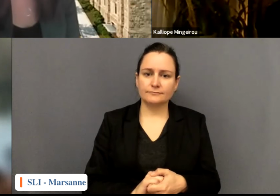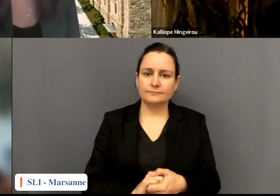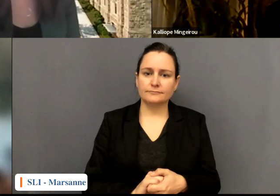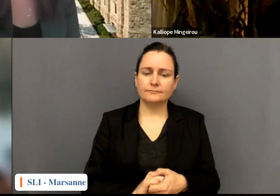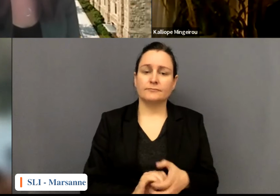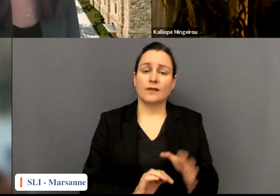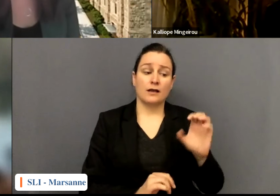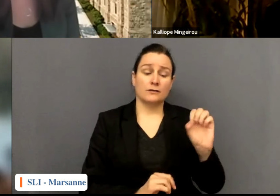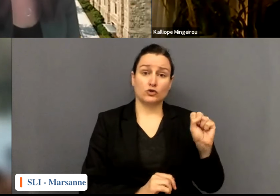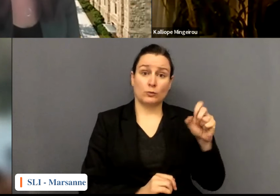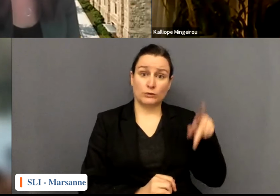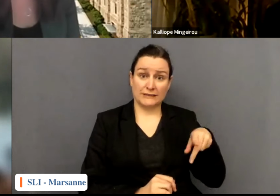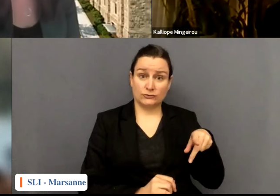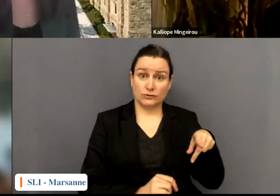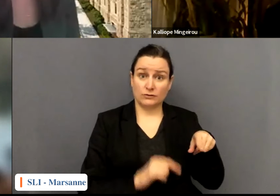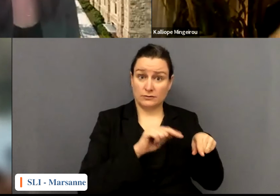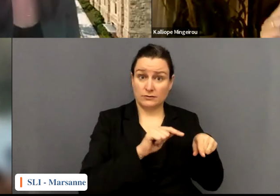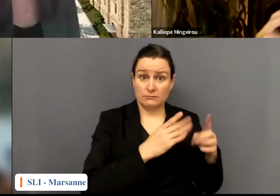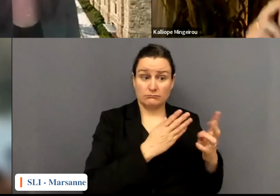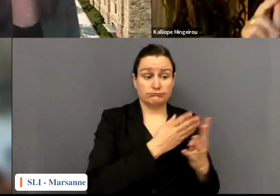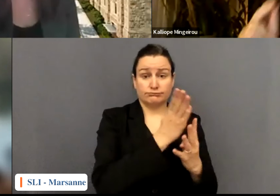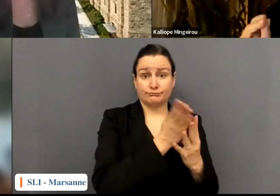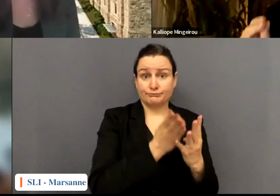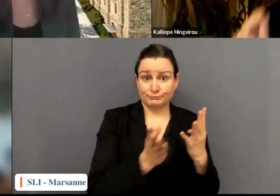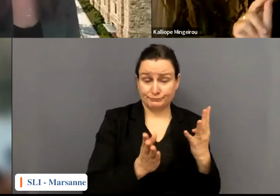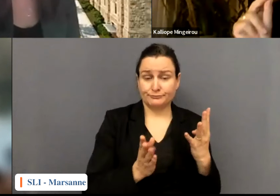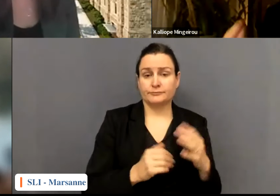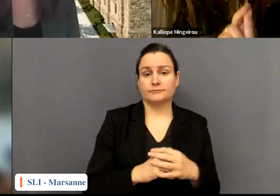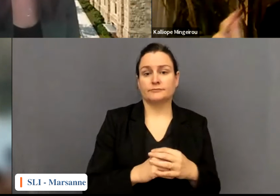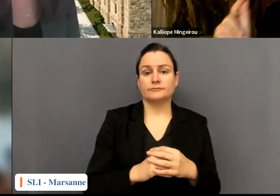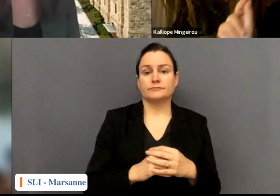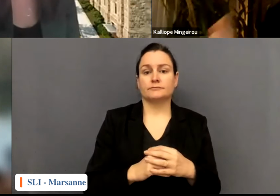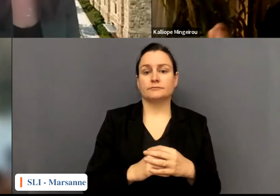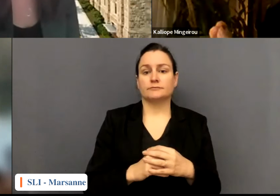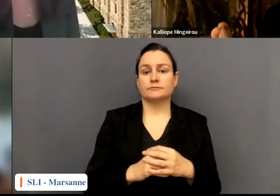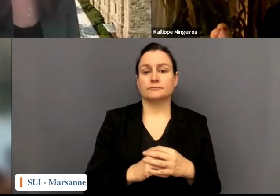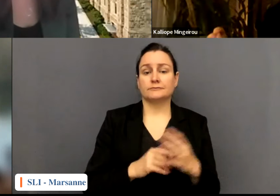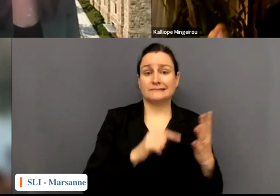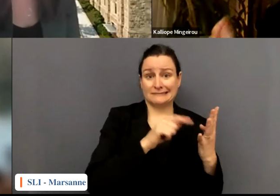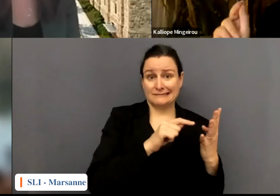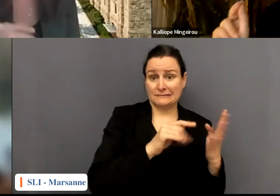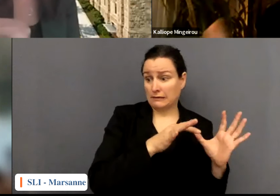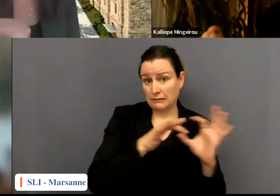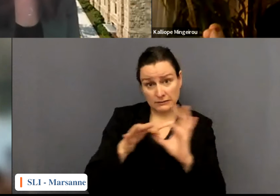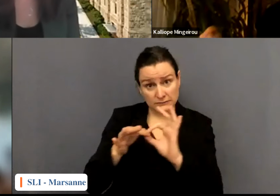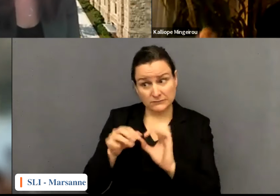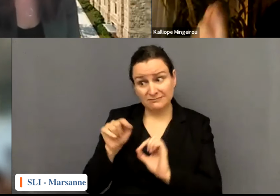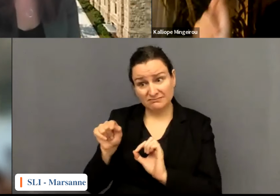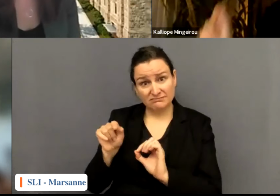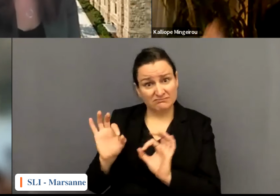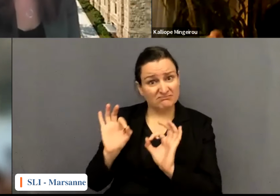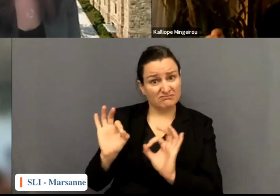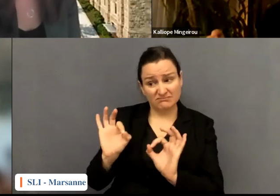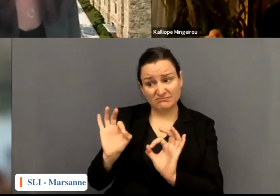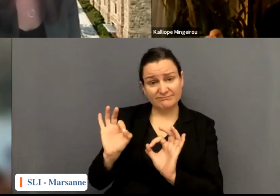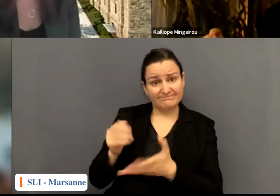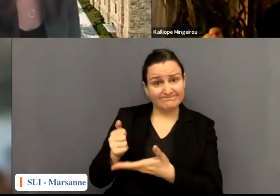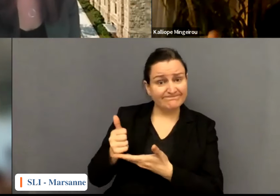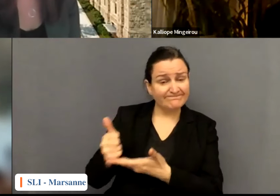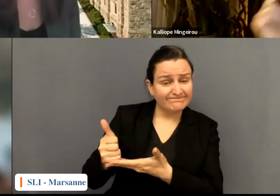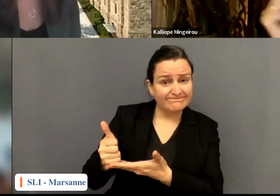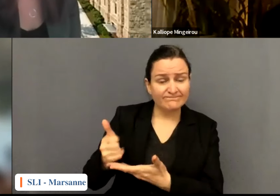mechanism in the broader ecosystem of what's happening in addressing violence against women and girls more broadly at